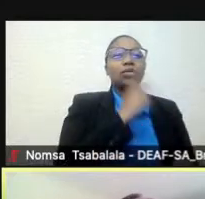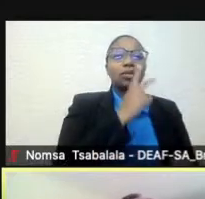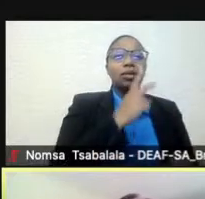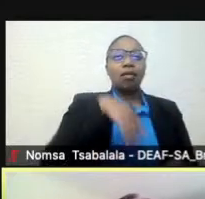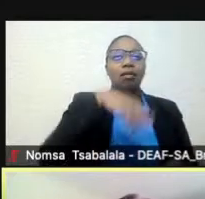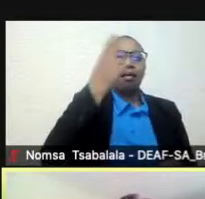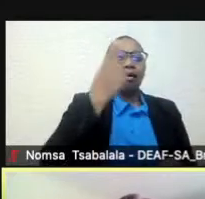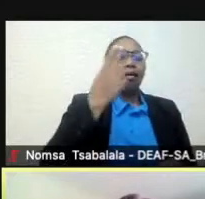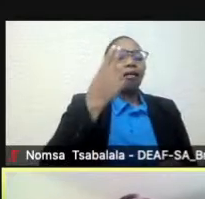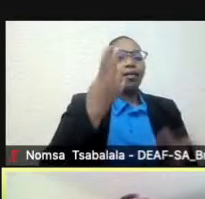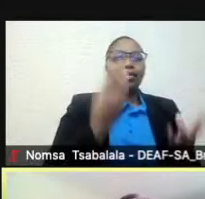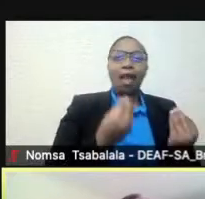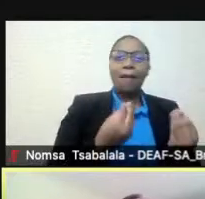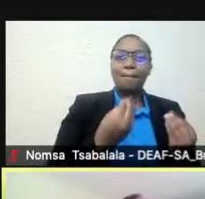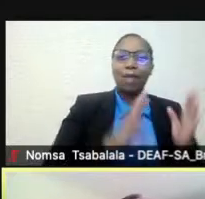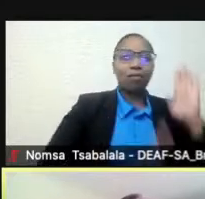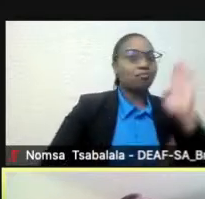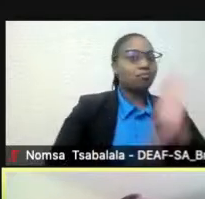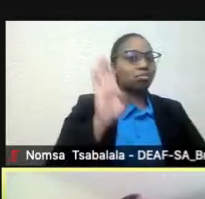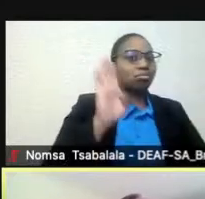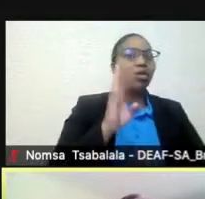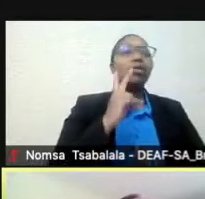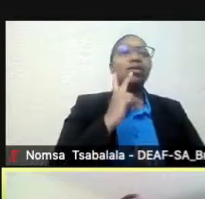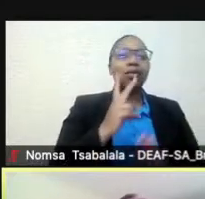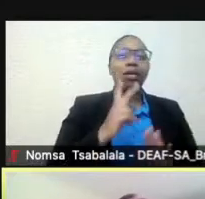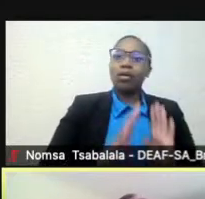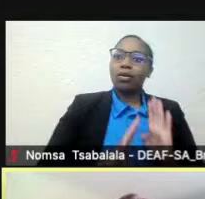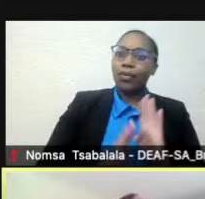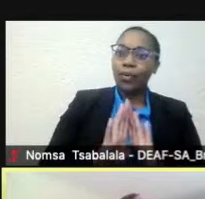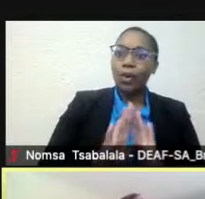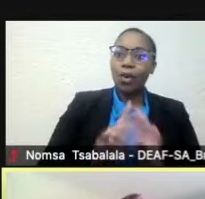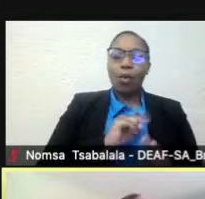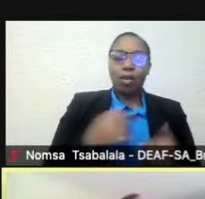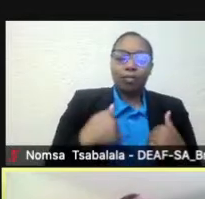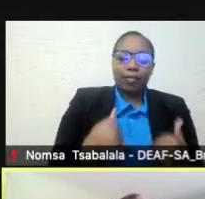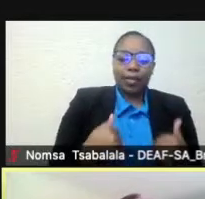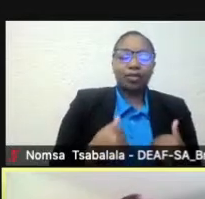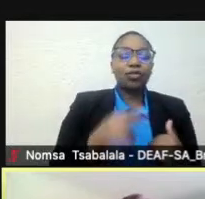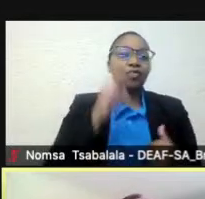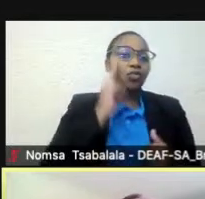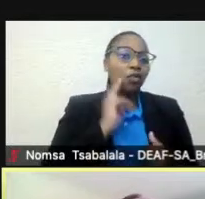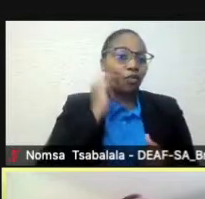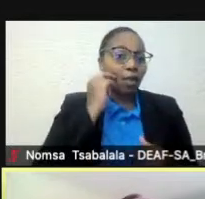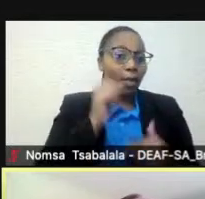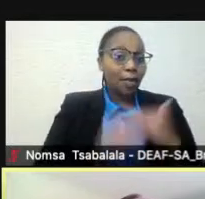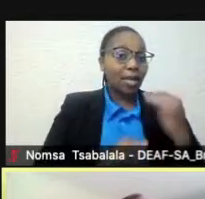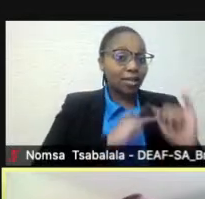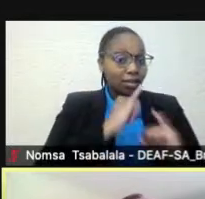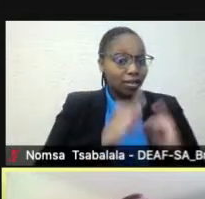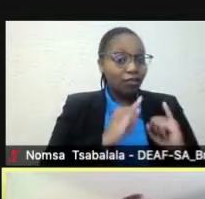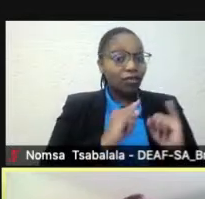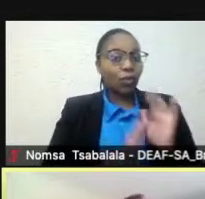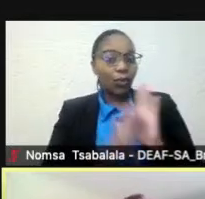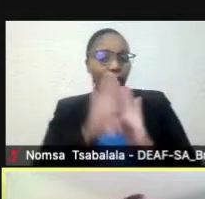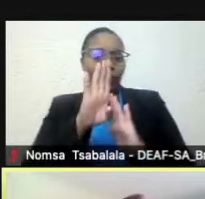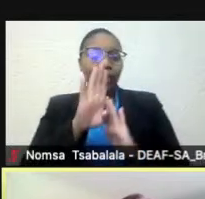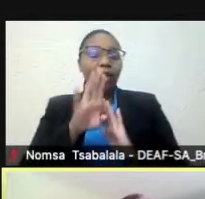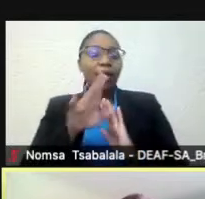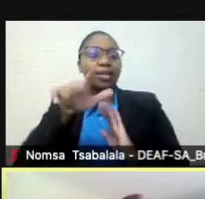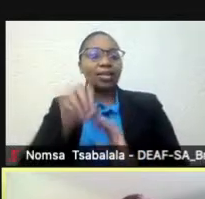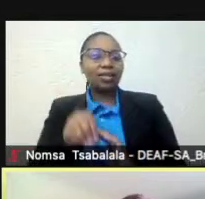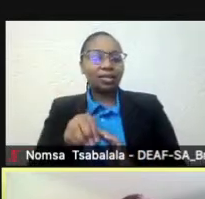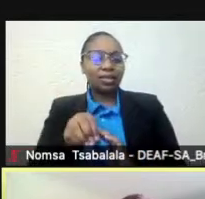this very rapid increase with, at the beginning of November, a 7-day moving average of 80. And this has climbed to